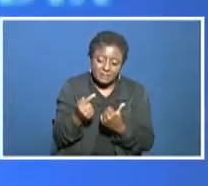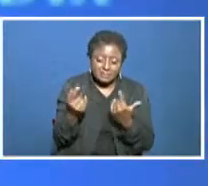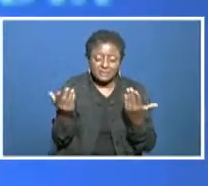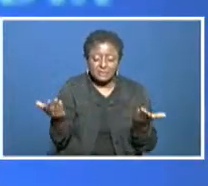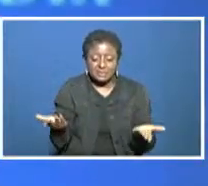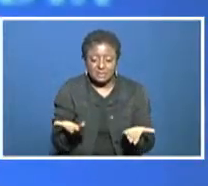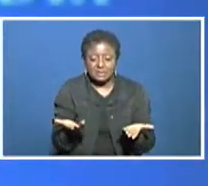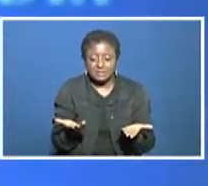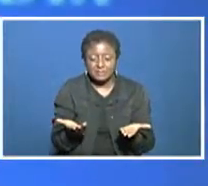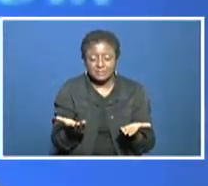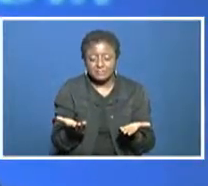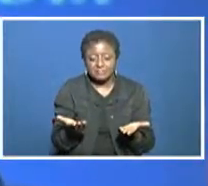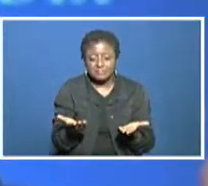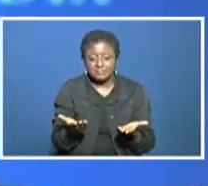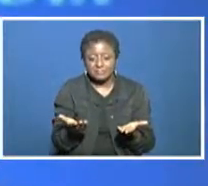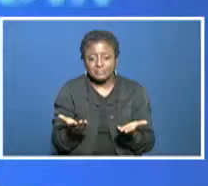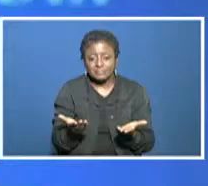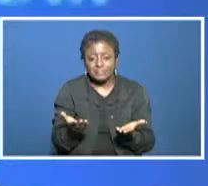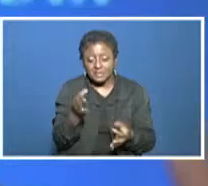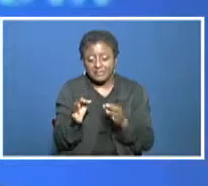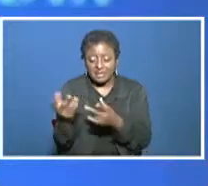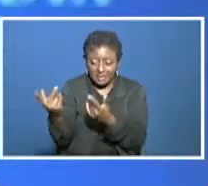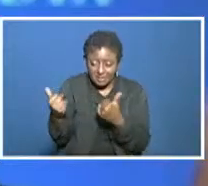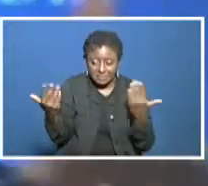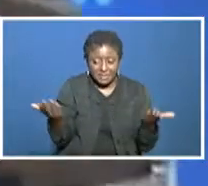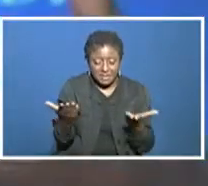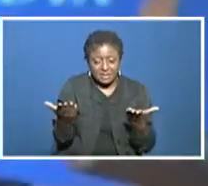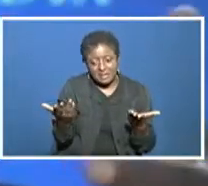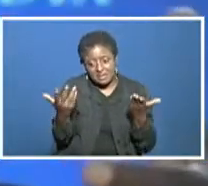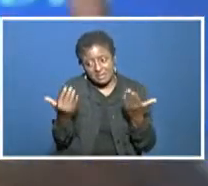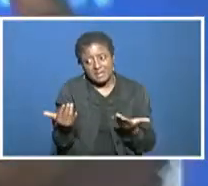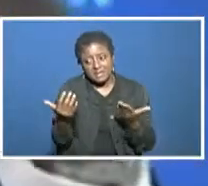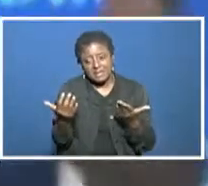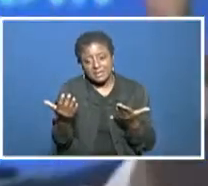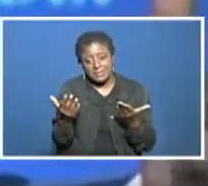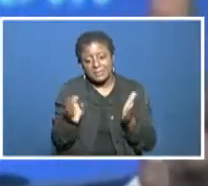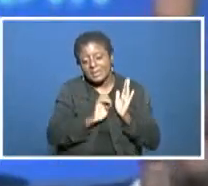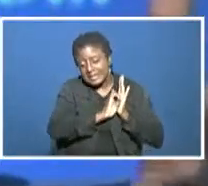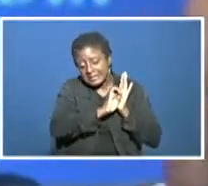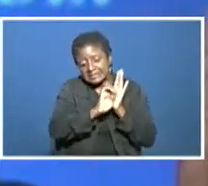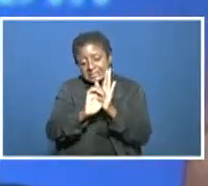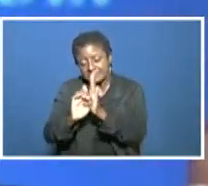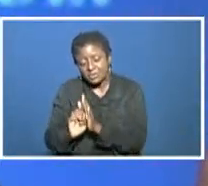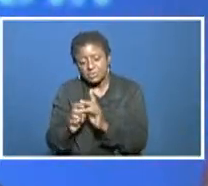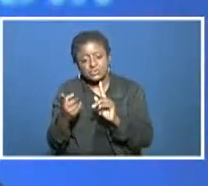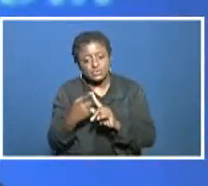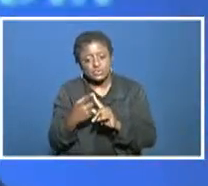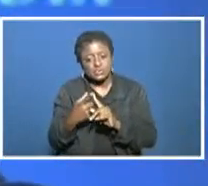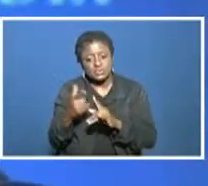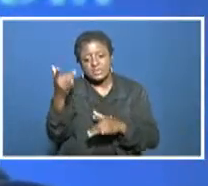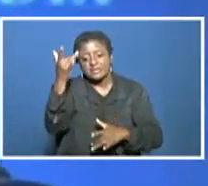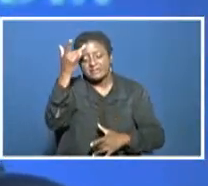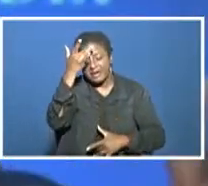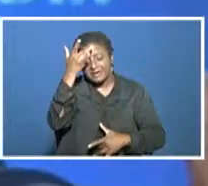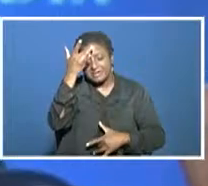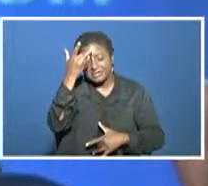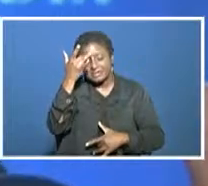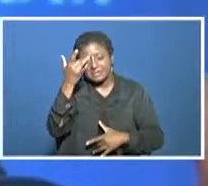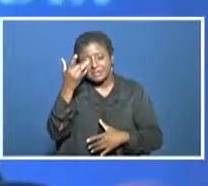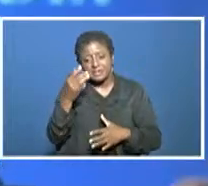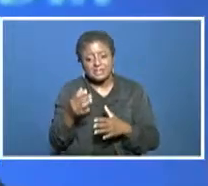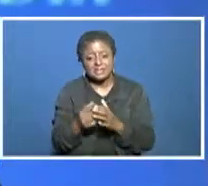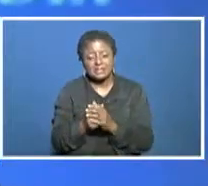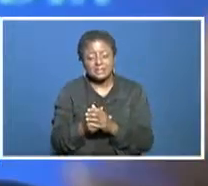shores. And if they come to our shores, they're likely to be exposed to the virus, just unless we